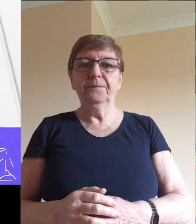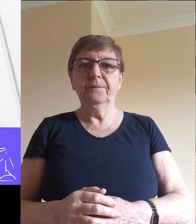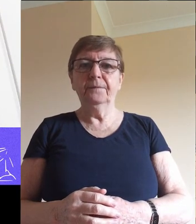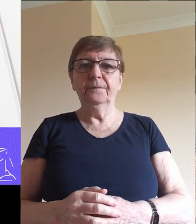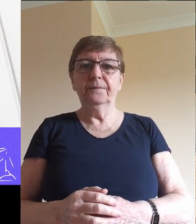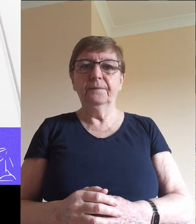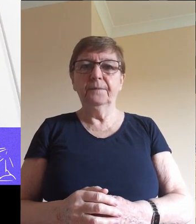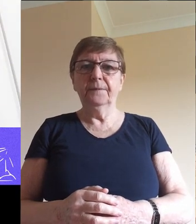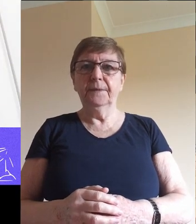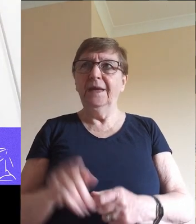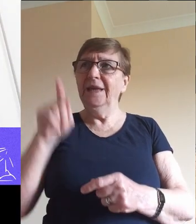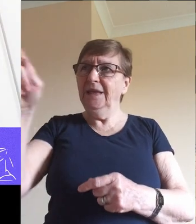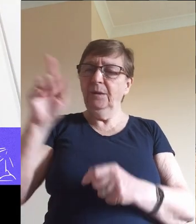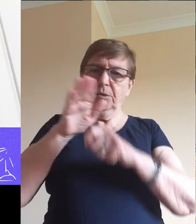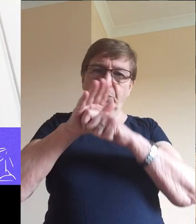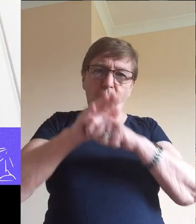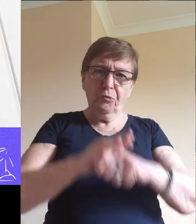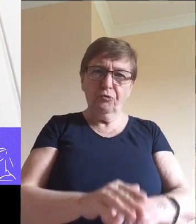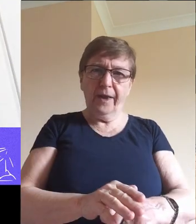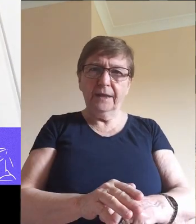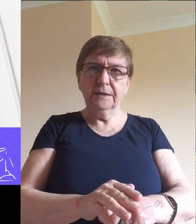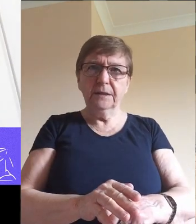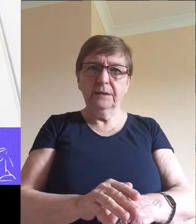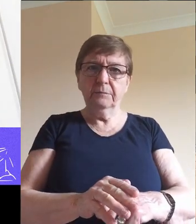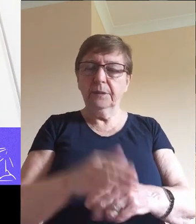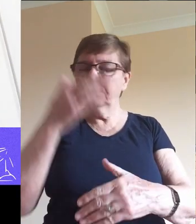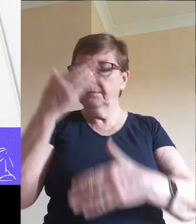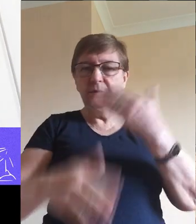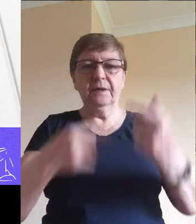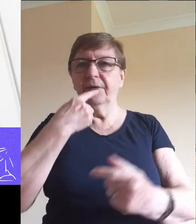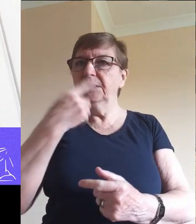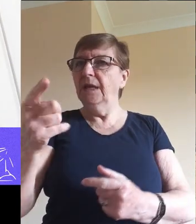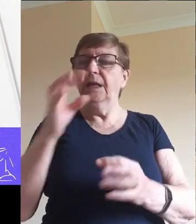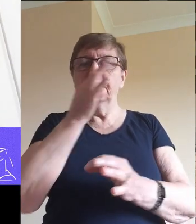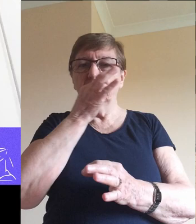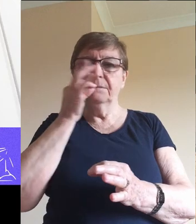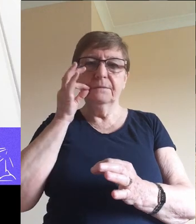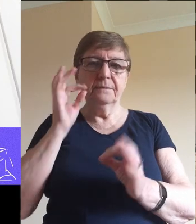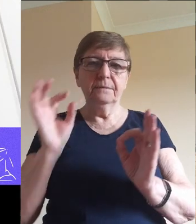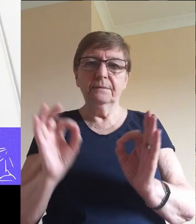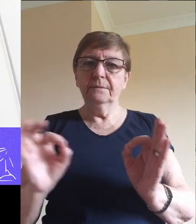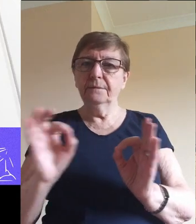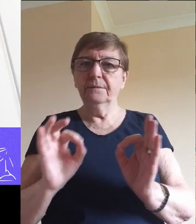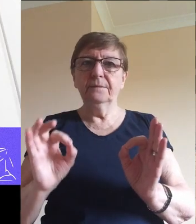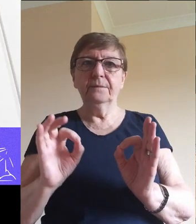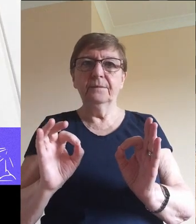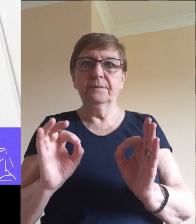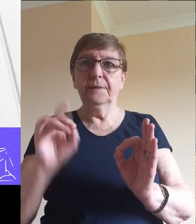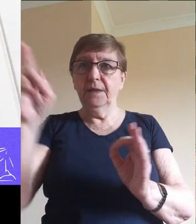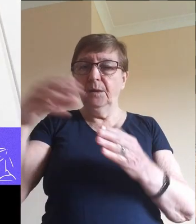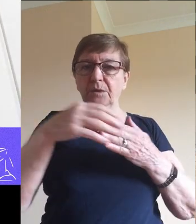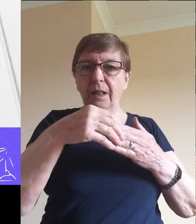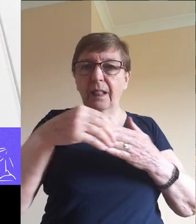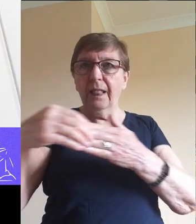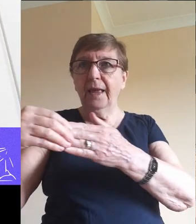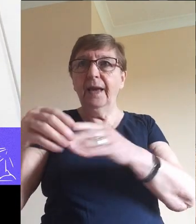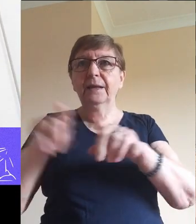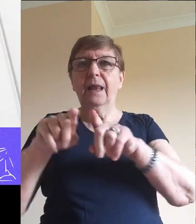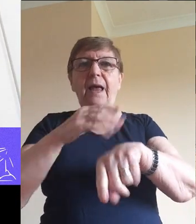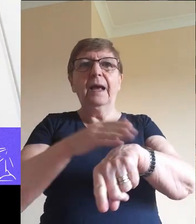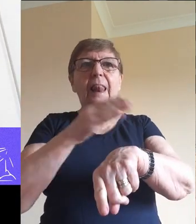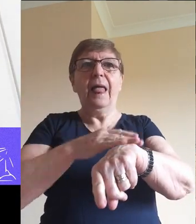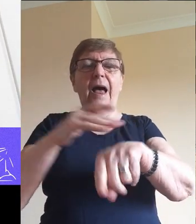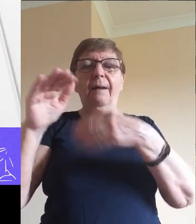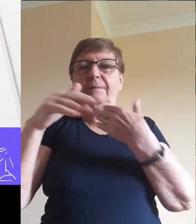He was oppressed and afflicted, yet he did not open his mouth. He was led like a lamb to the